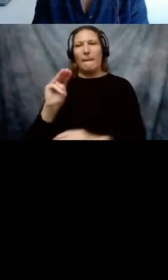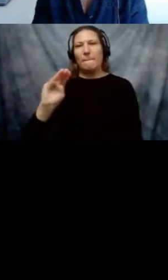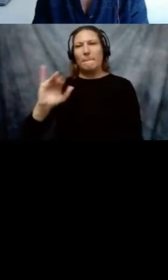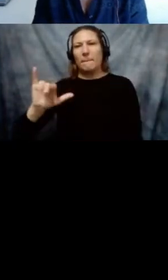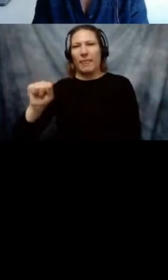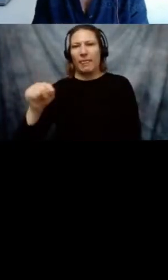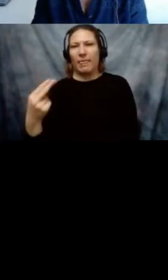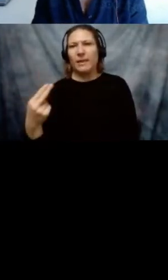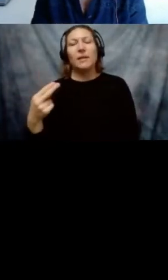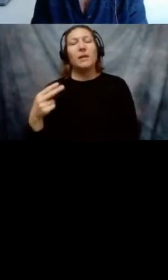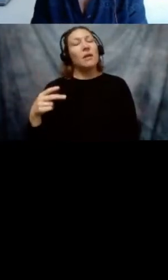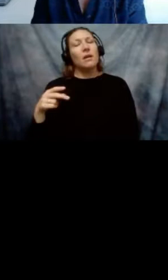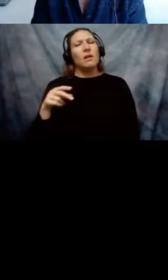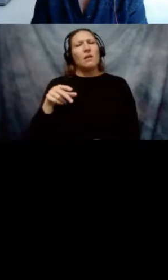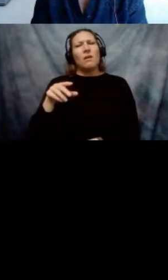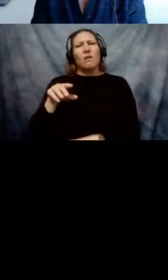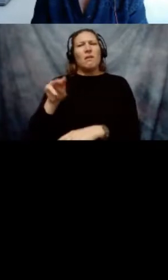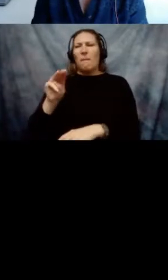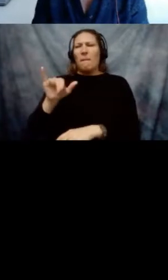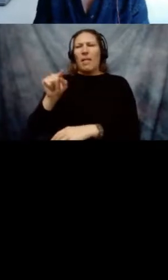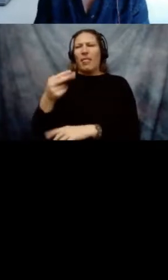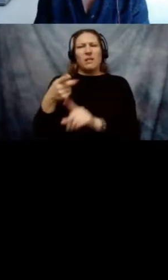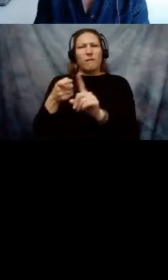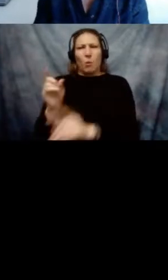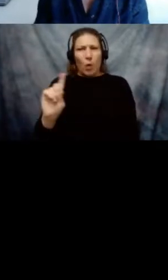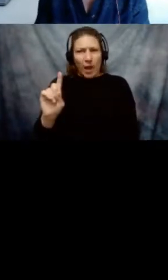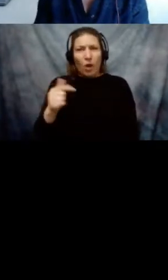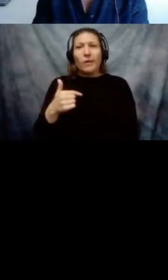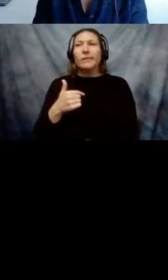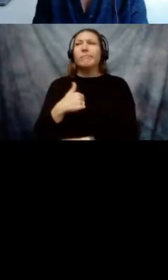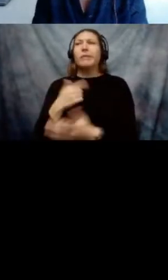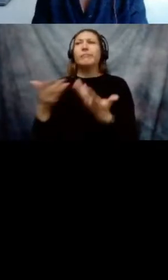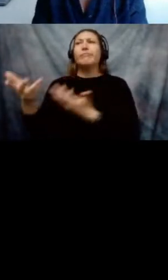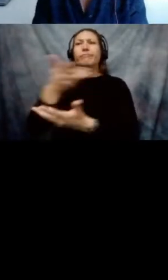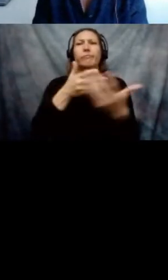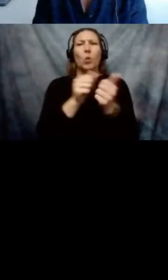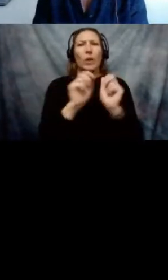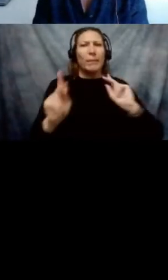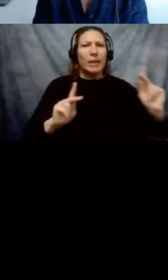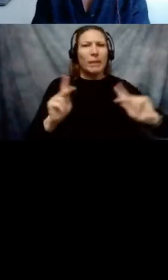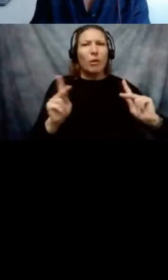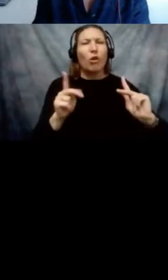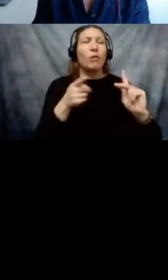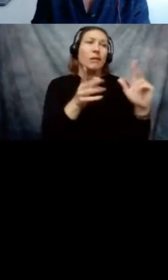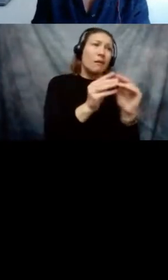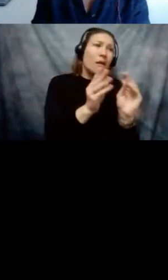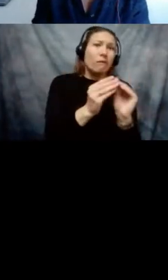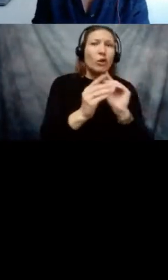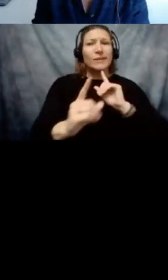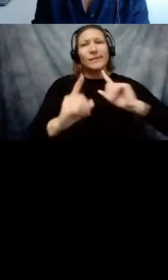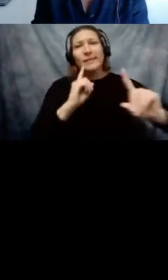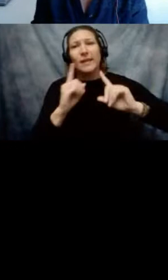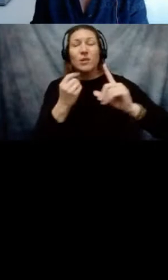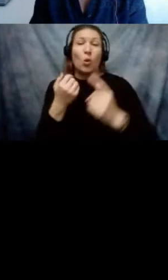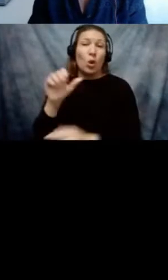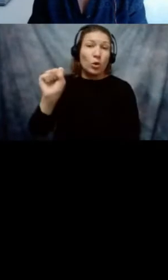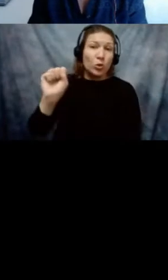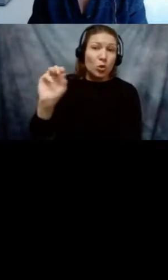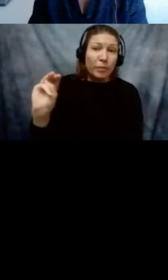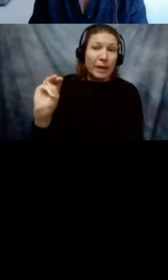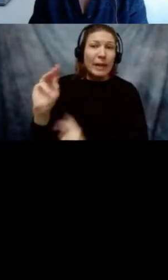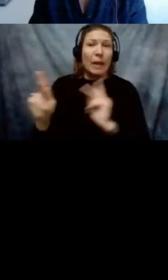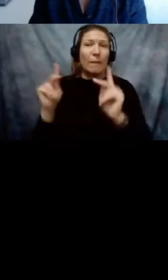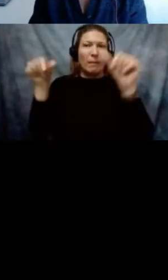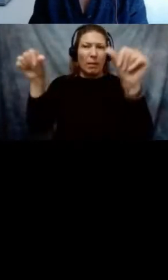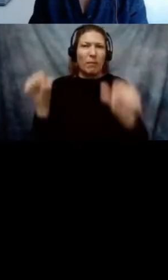hear from clients at conferences, in discussions, or I see on social media. Now, throughout the session today, I'm going to be